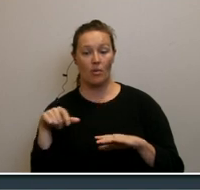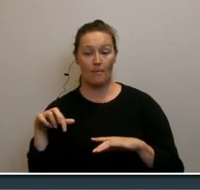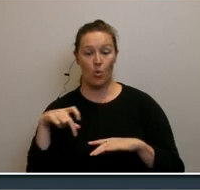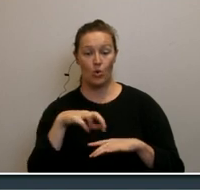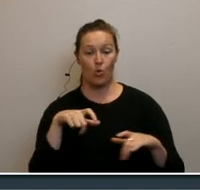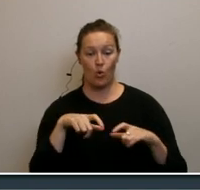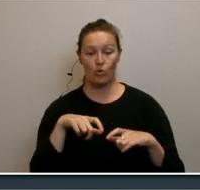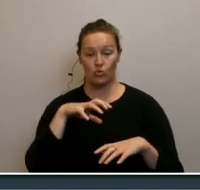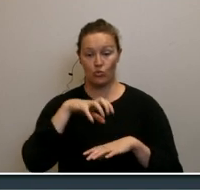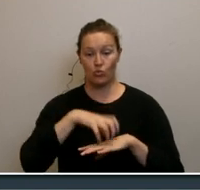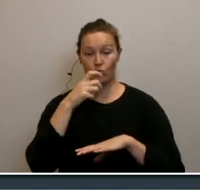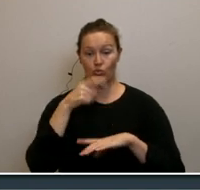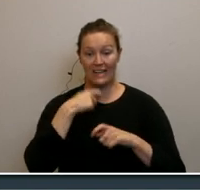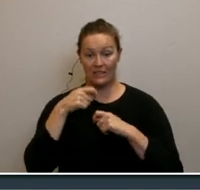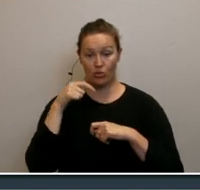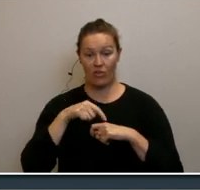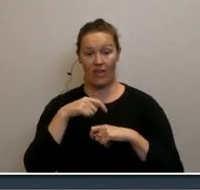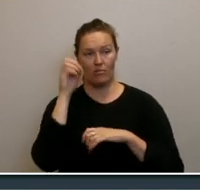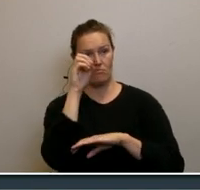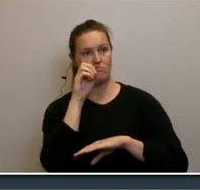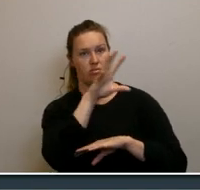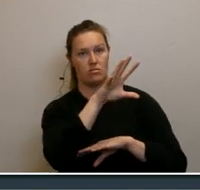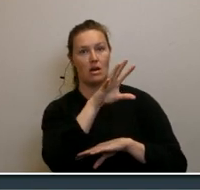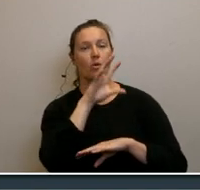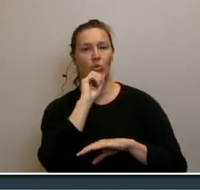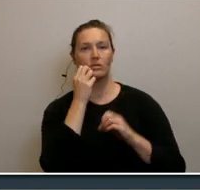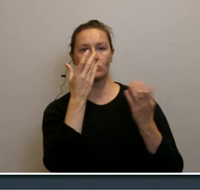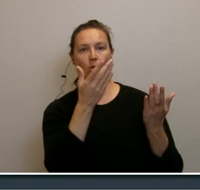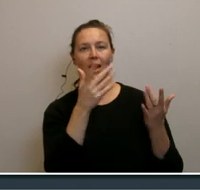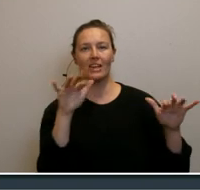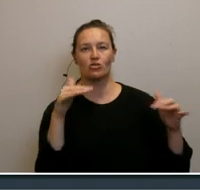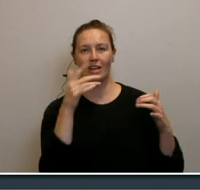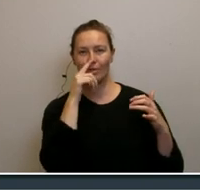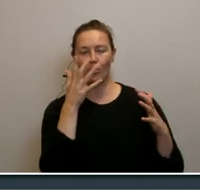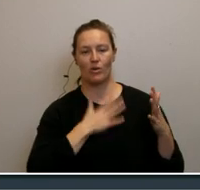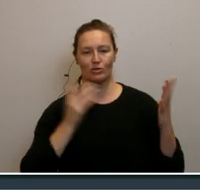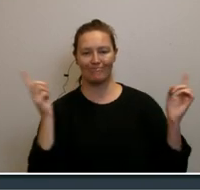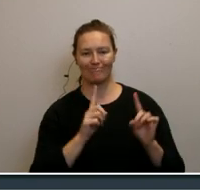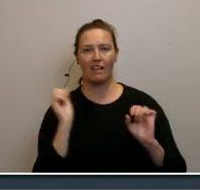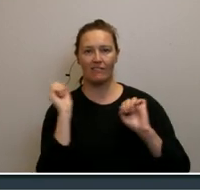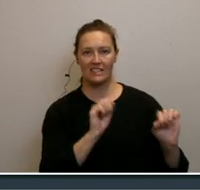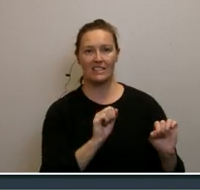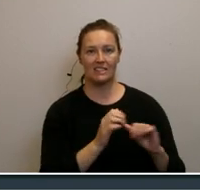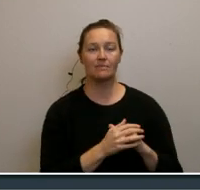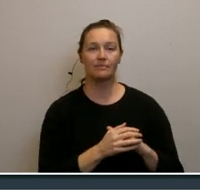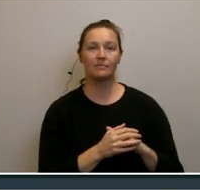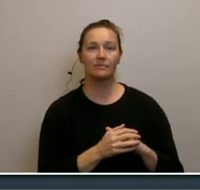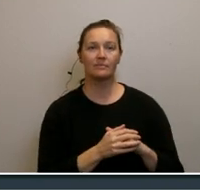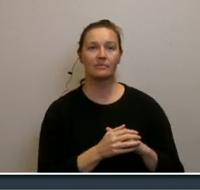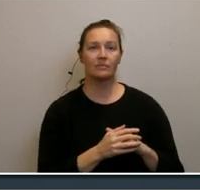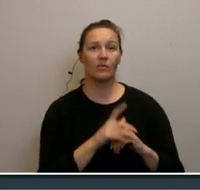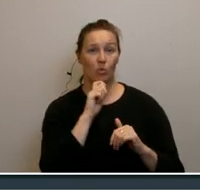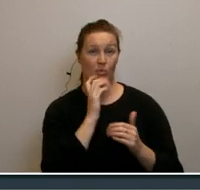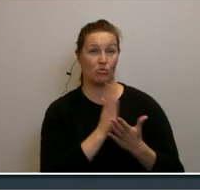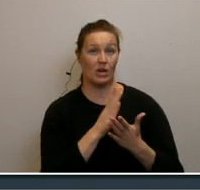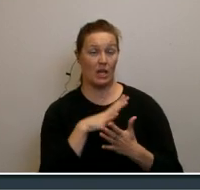program a whole range of presentations there as a major attraction to this region. So the imagery of that will be very sharp with